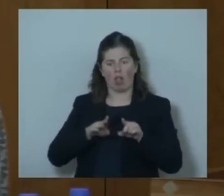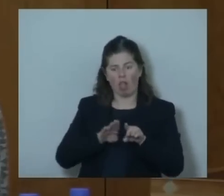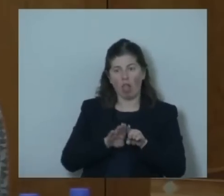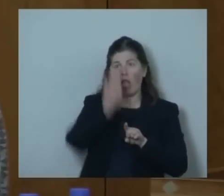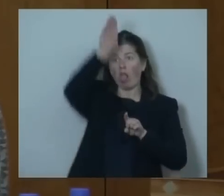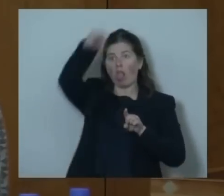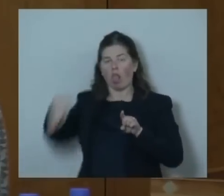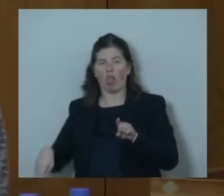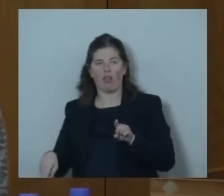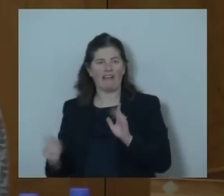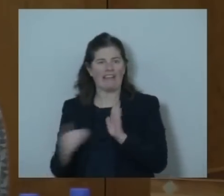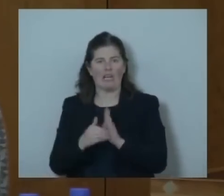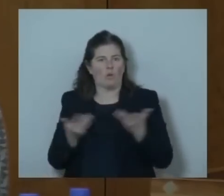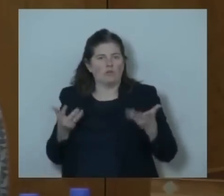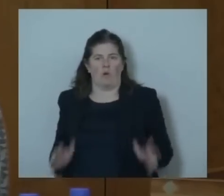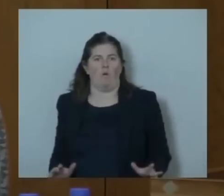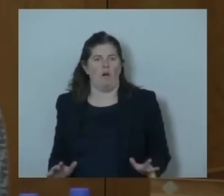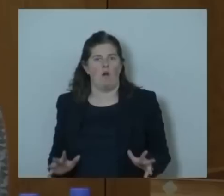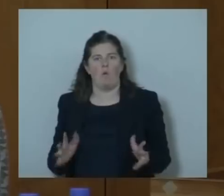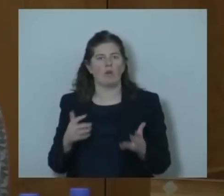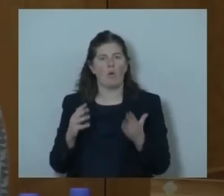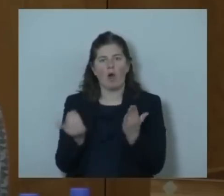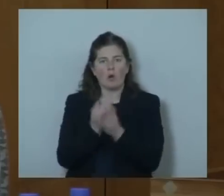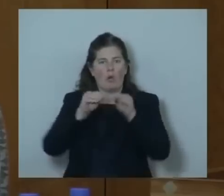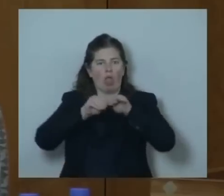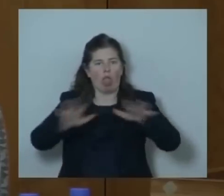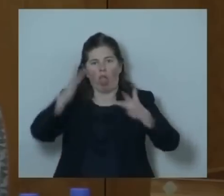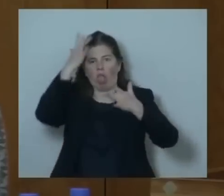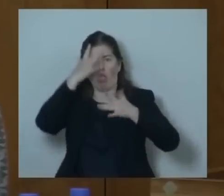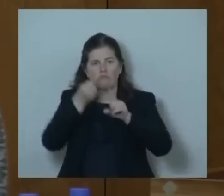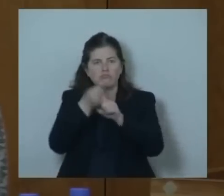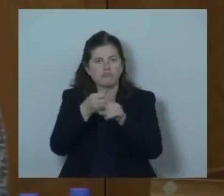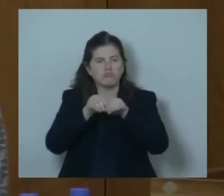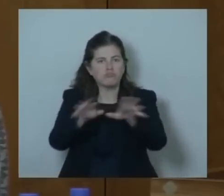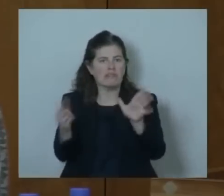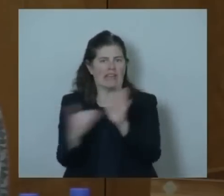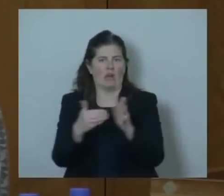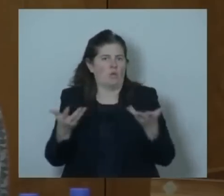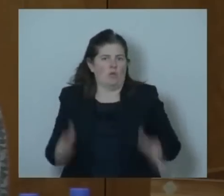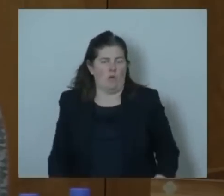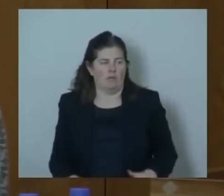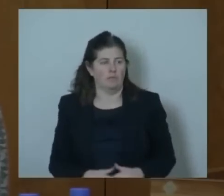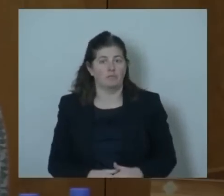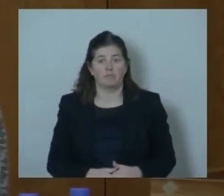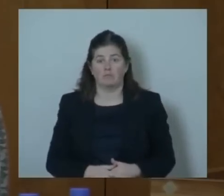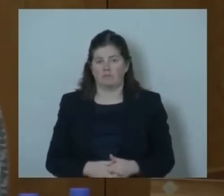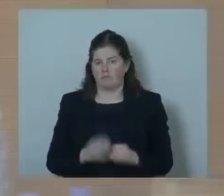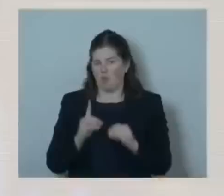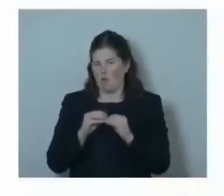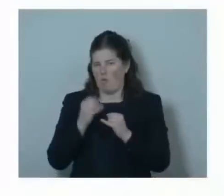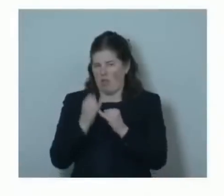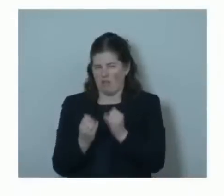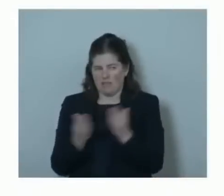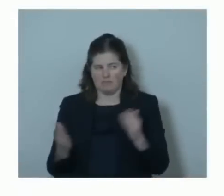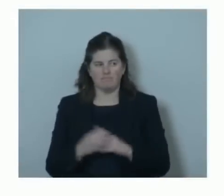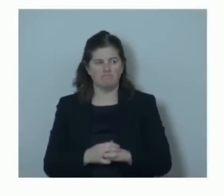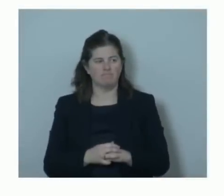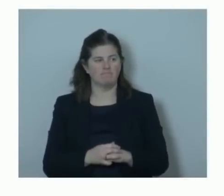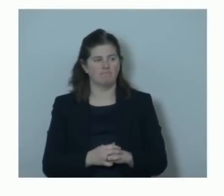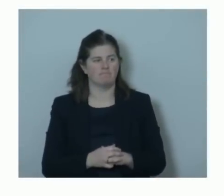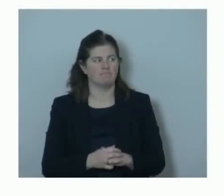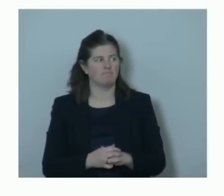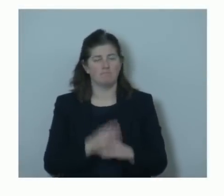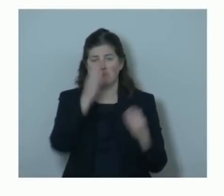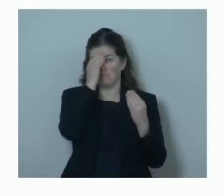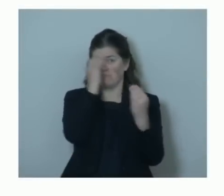whole new pandemic in New Mexico. And lastly, before I turn it back over to the governor, I just wanted to